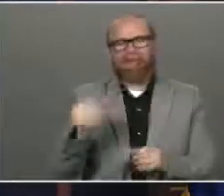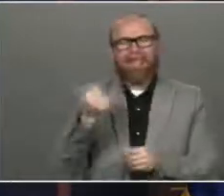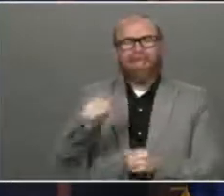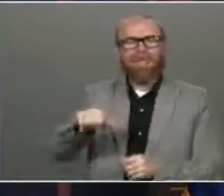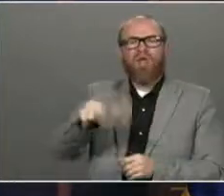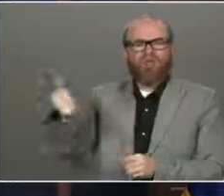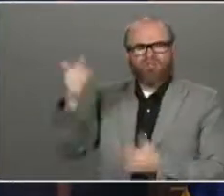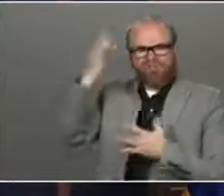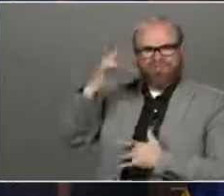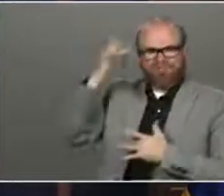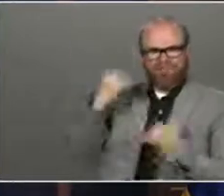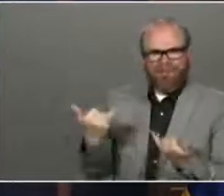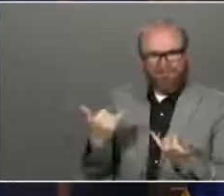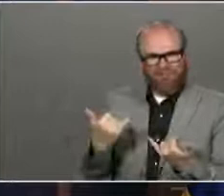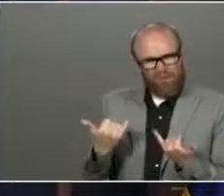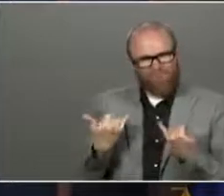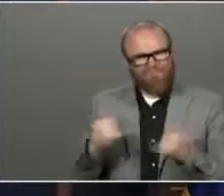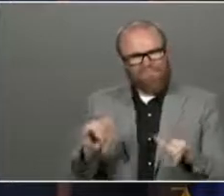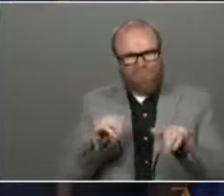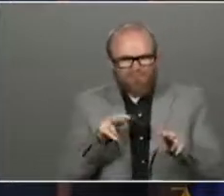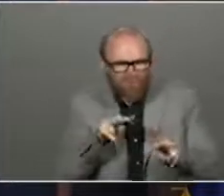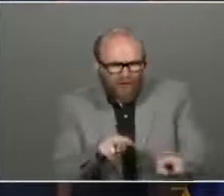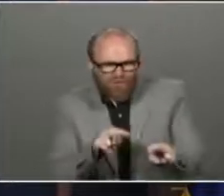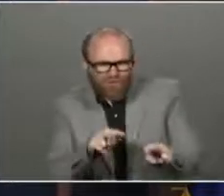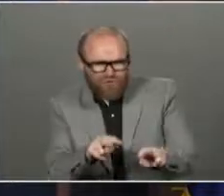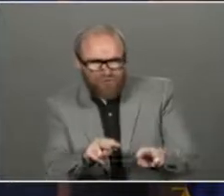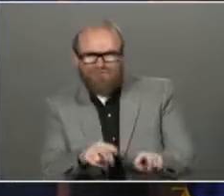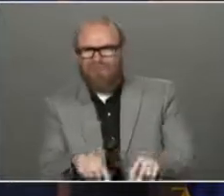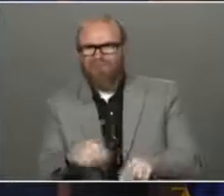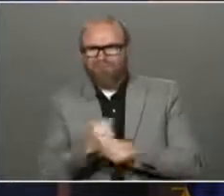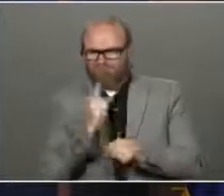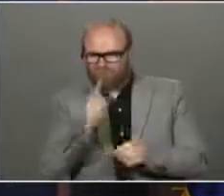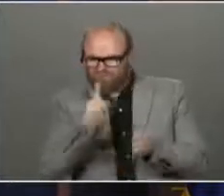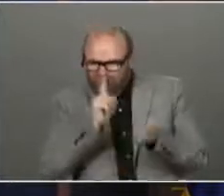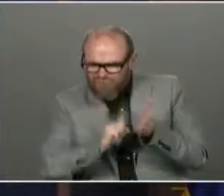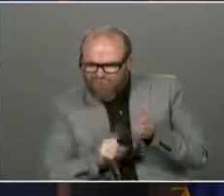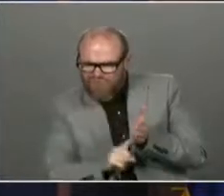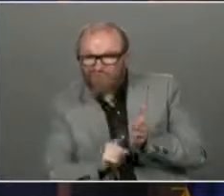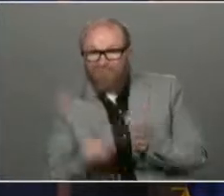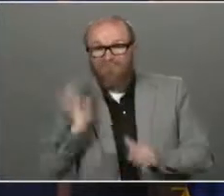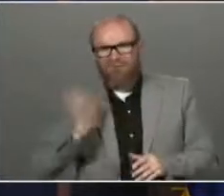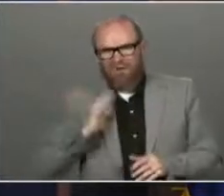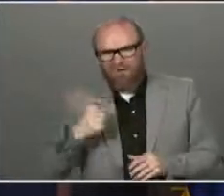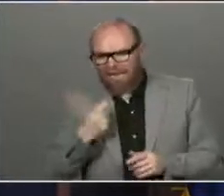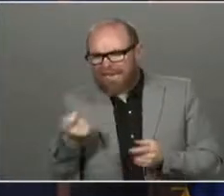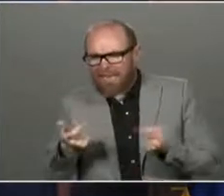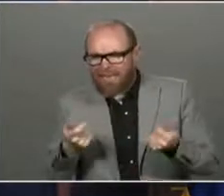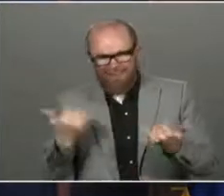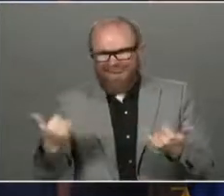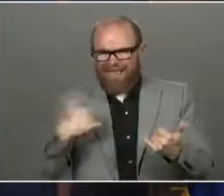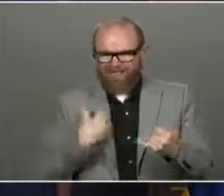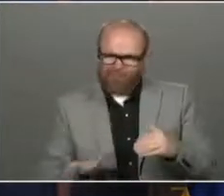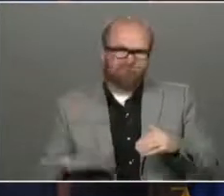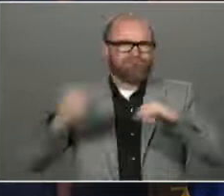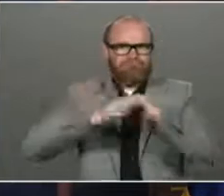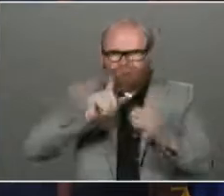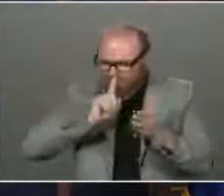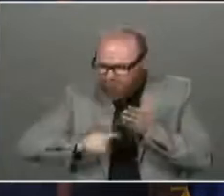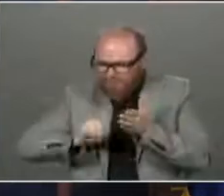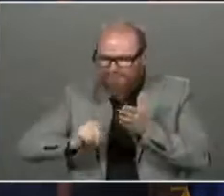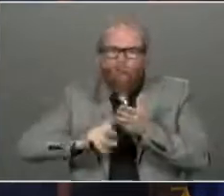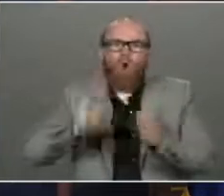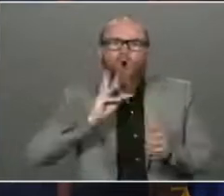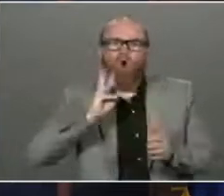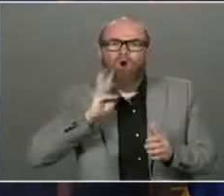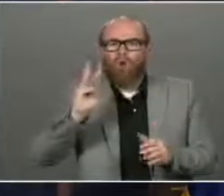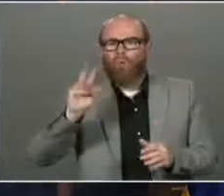And we're still monitoring. We're using wastewater, and we've enhanced the wastewater monitoring system. We are working